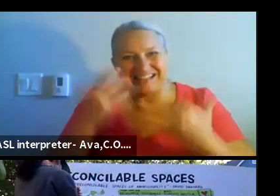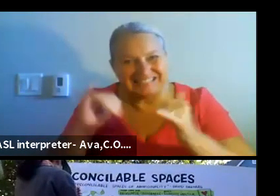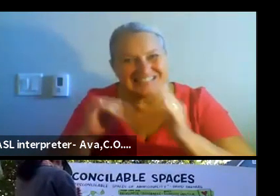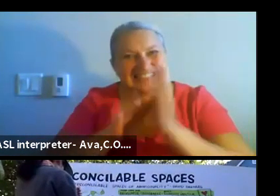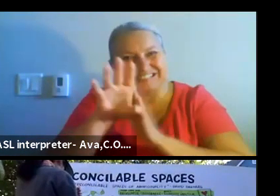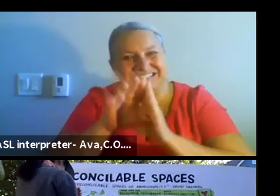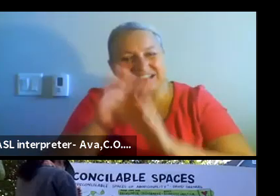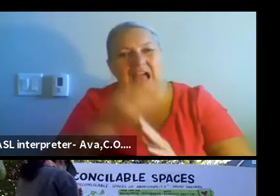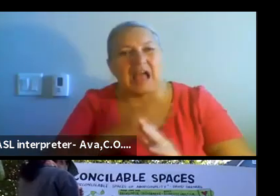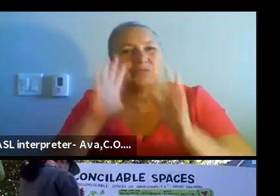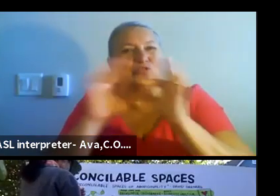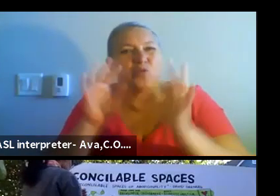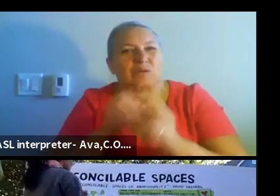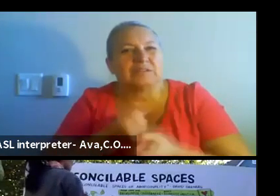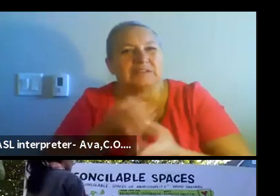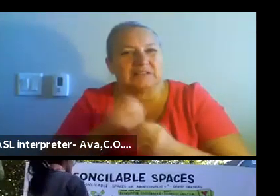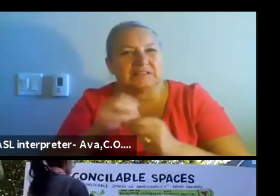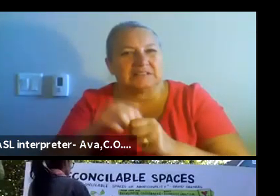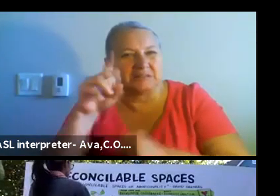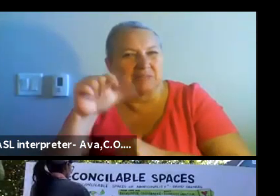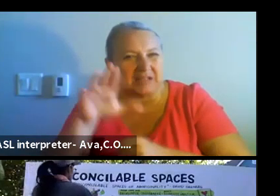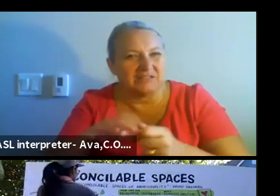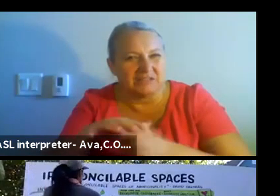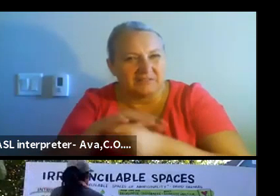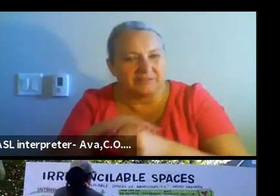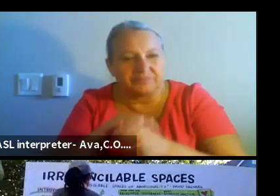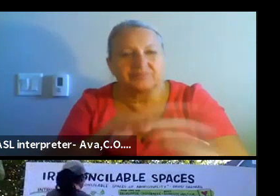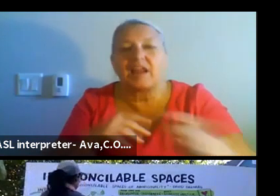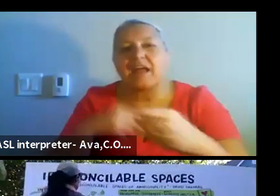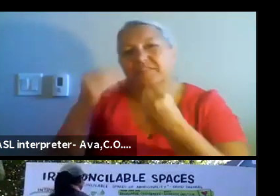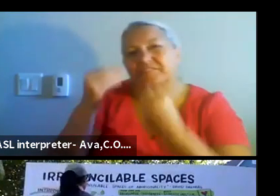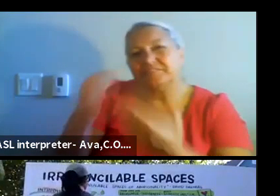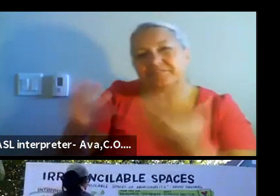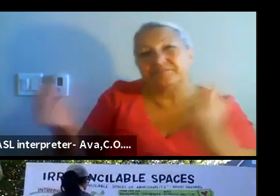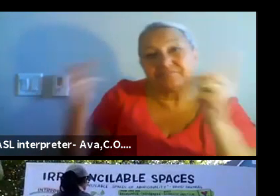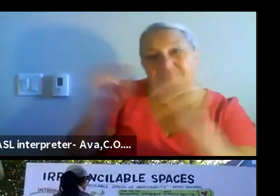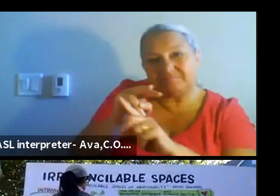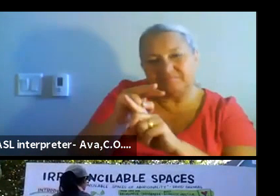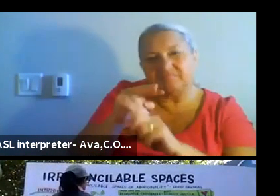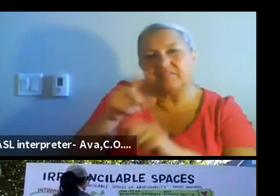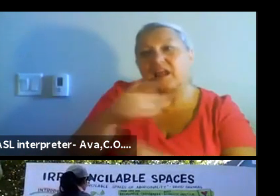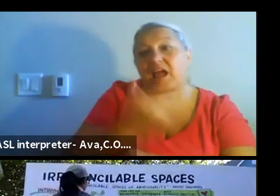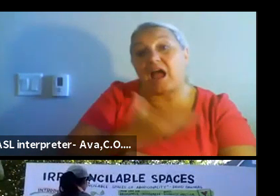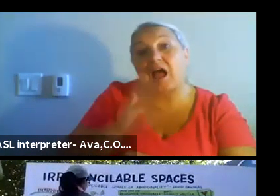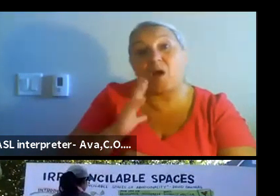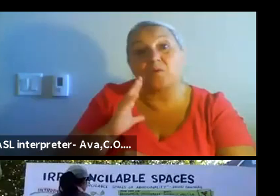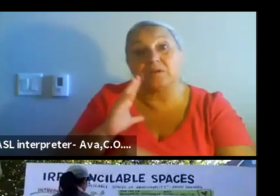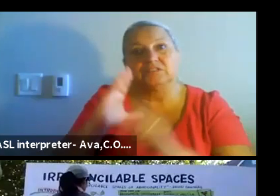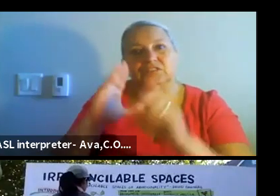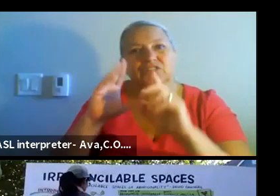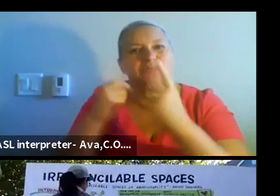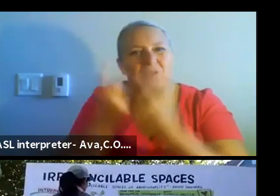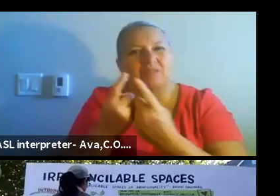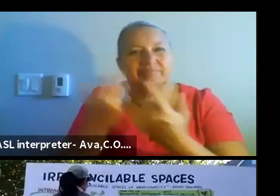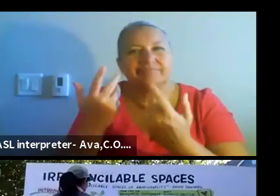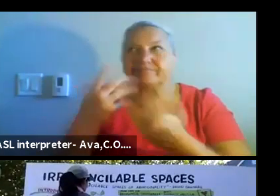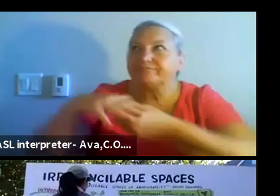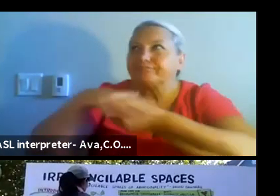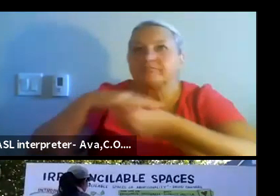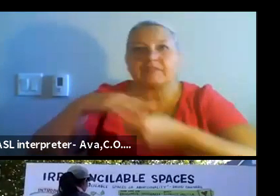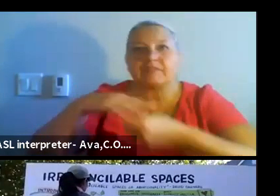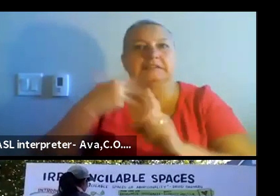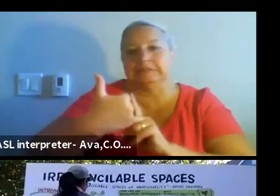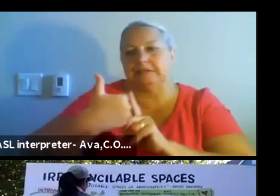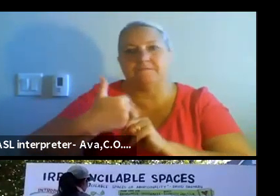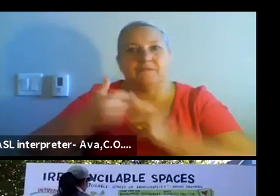the space of a gallery, for instance, sovereign display territory, at least for me, is easily